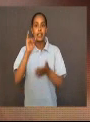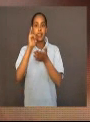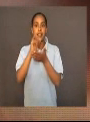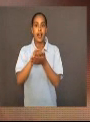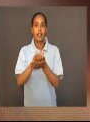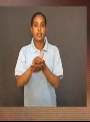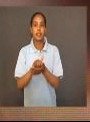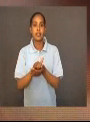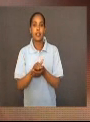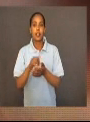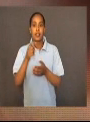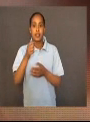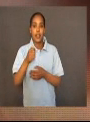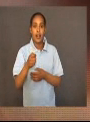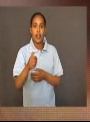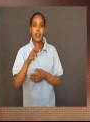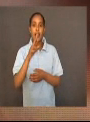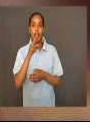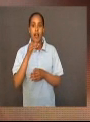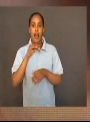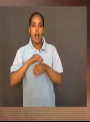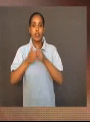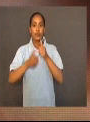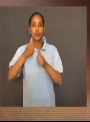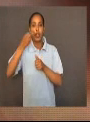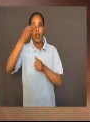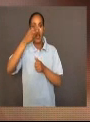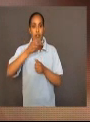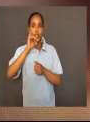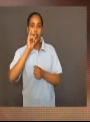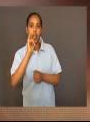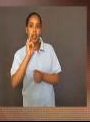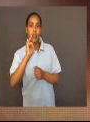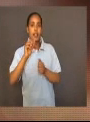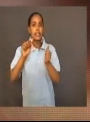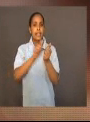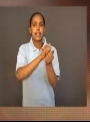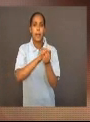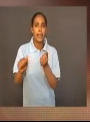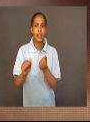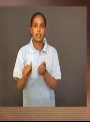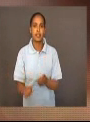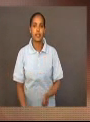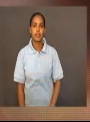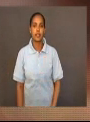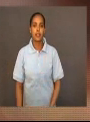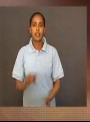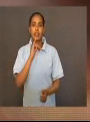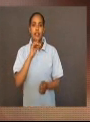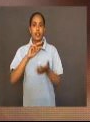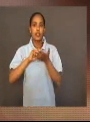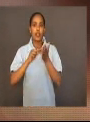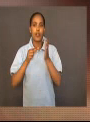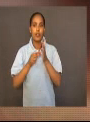Thus, the rate at which hydrogen iodide disappears is